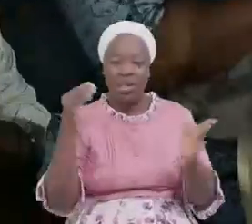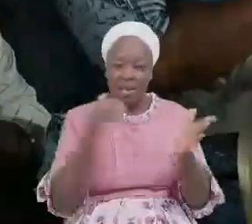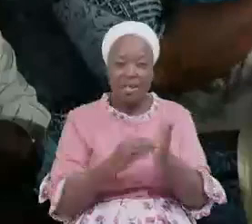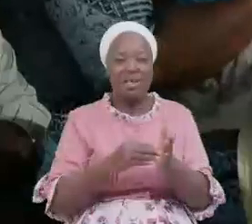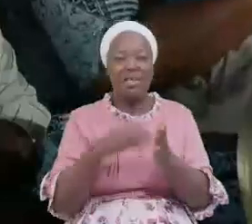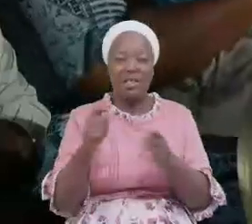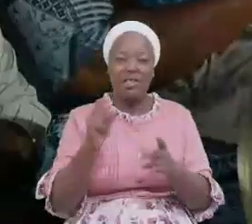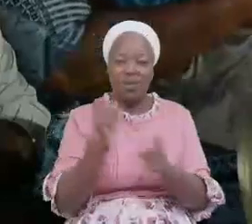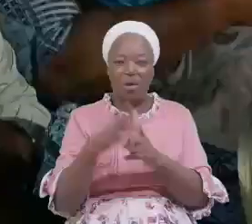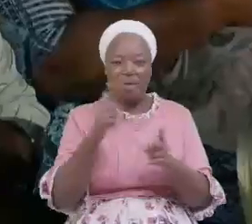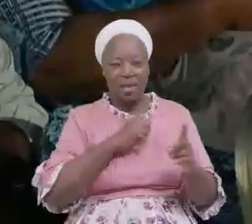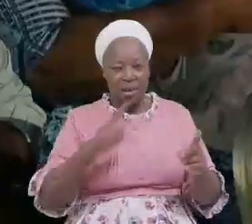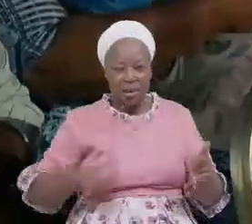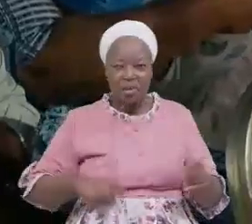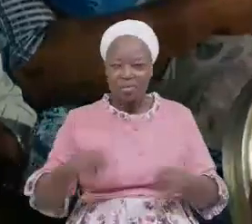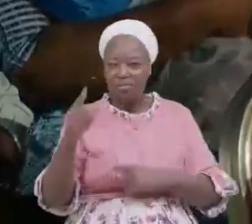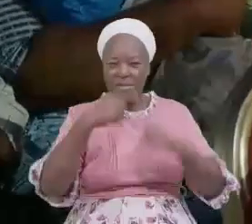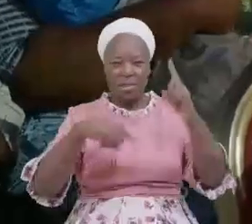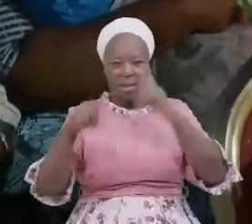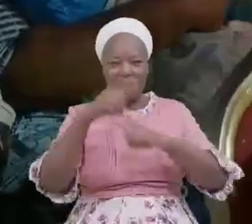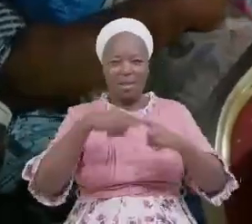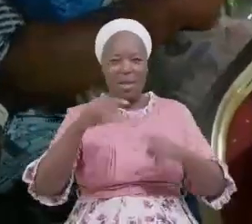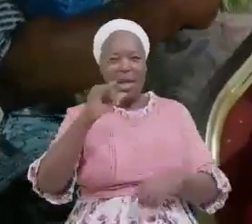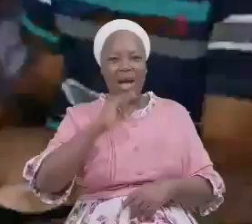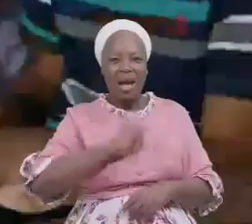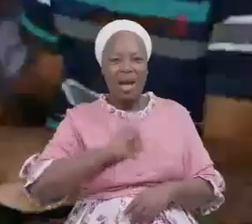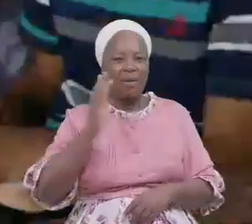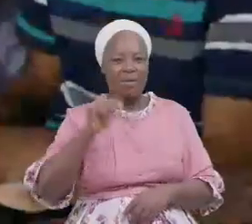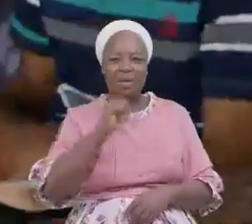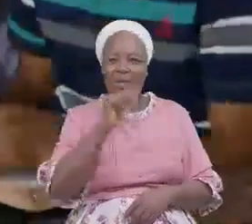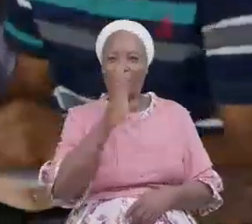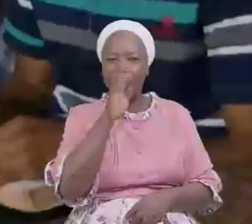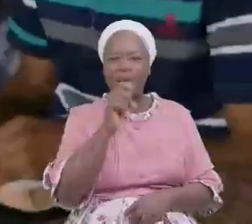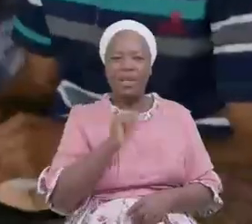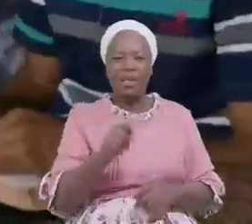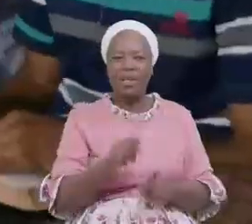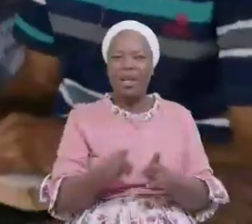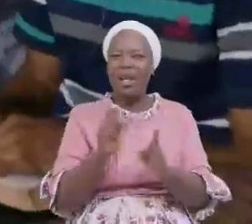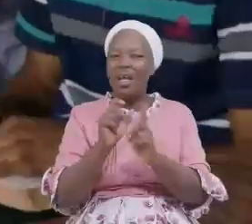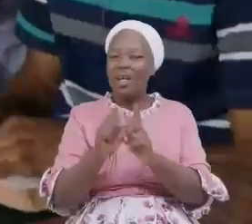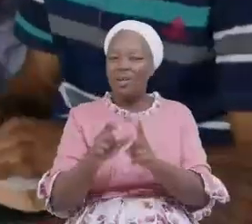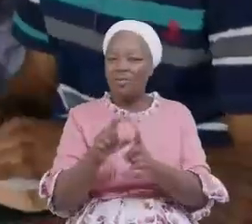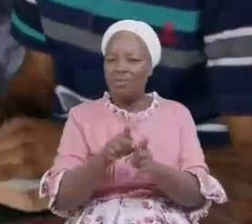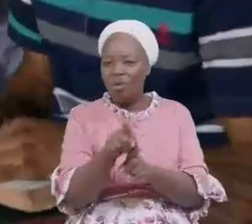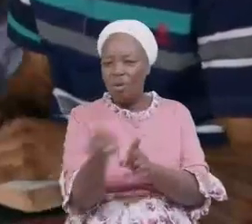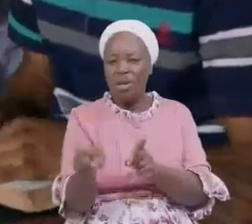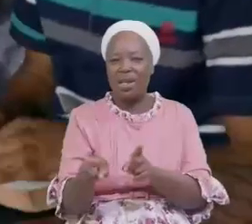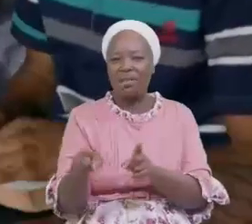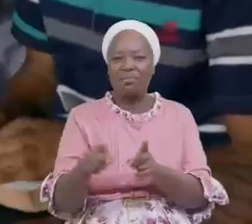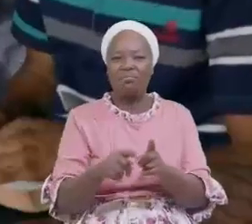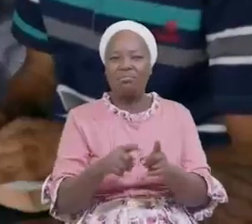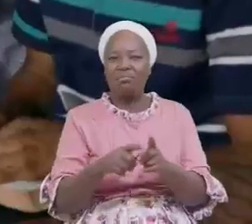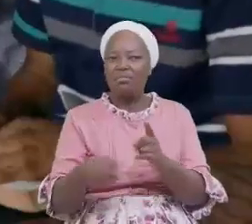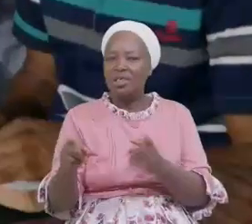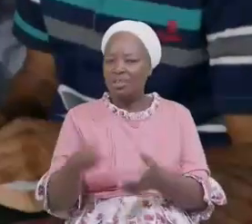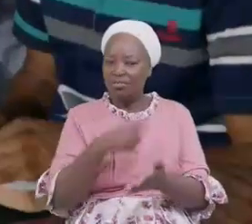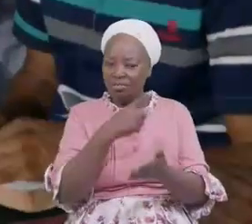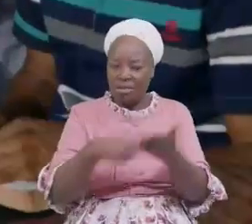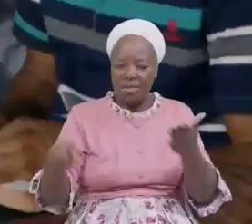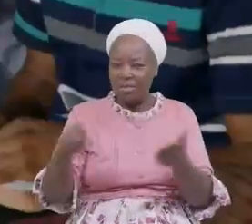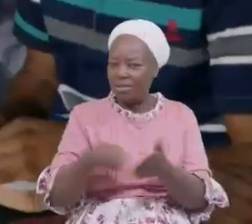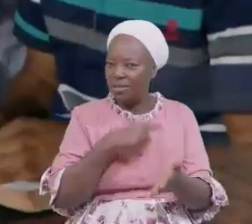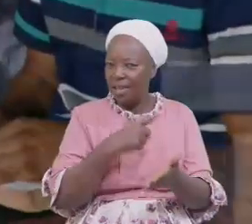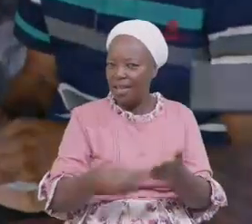I will not be in a corner criticizing. I can't hear you. You want to stay in